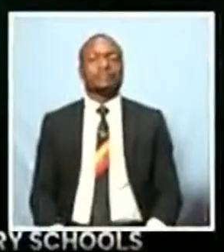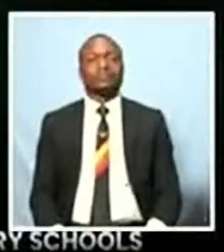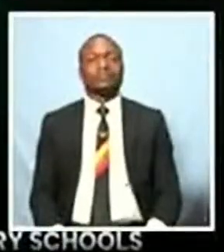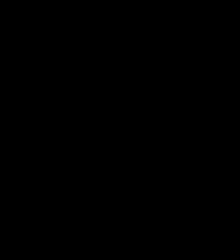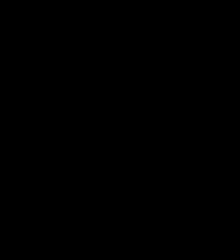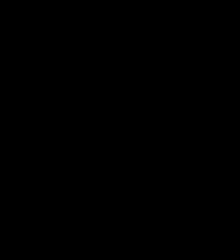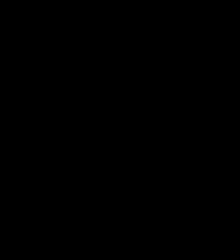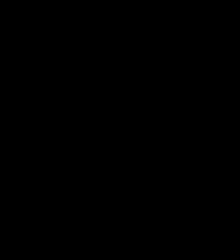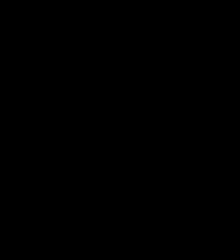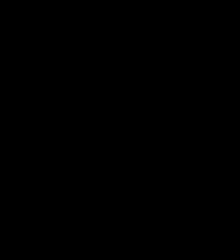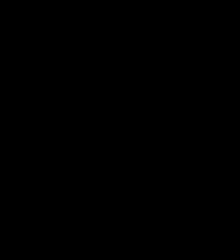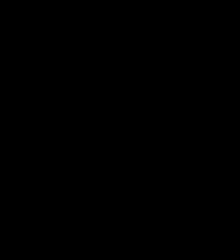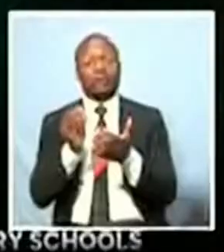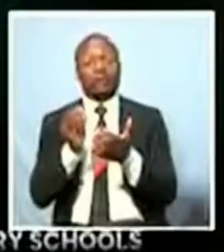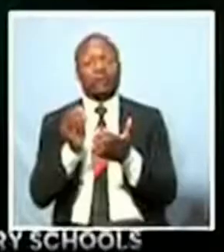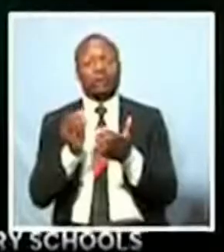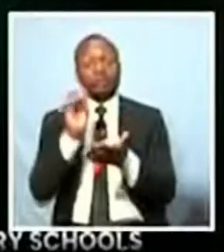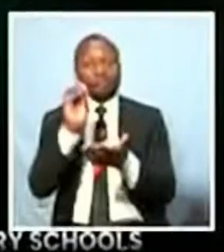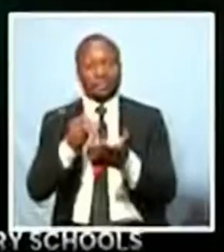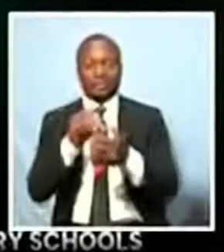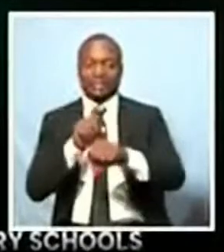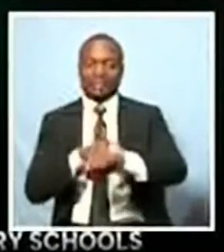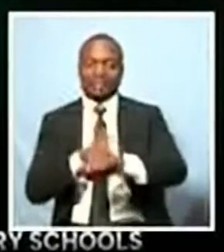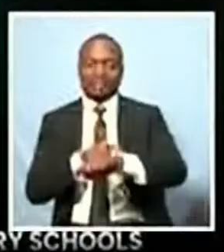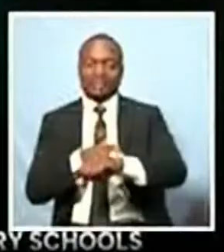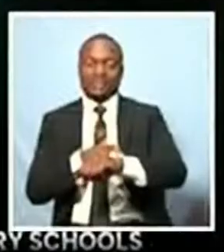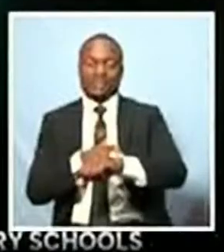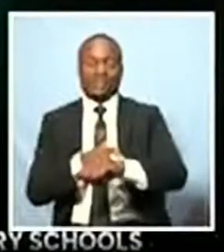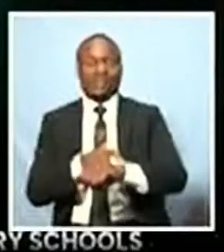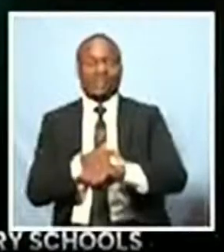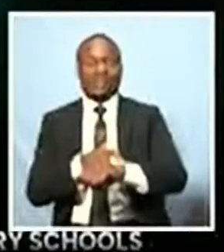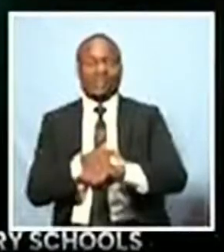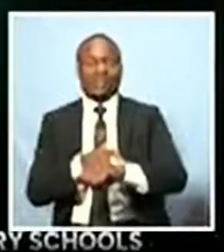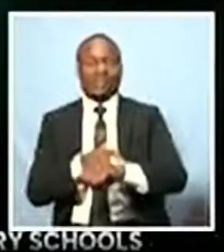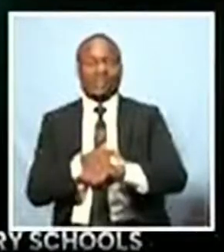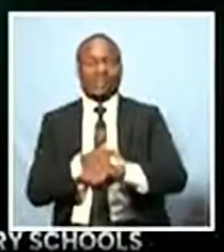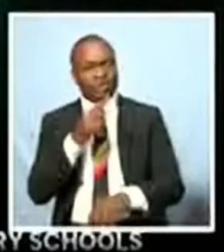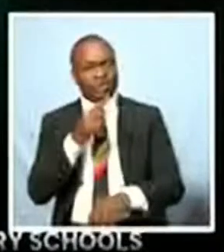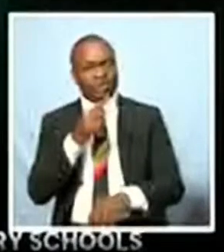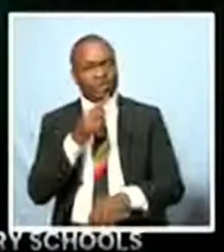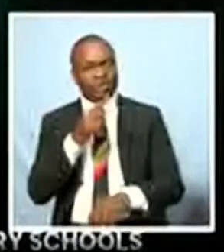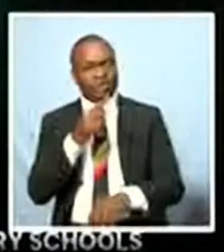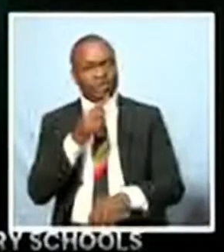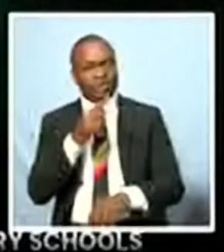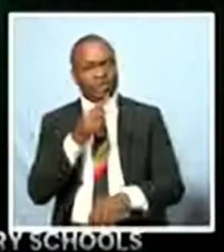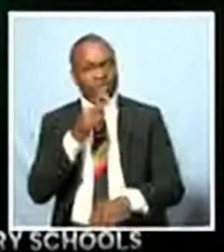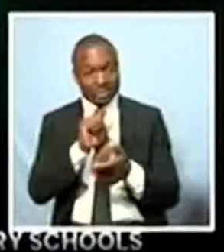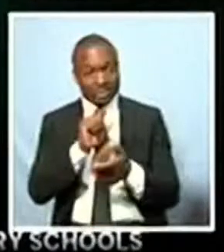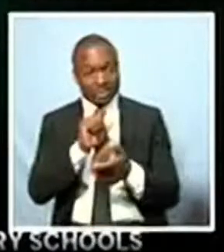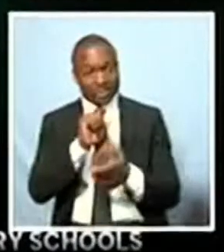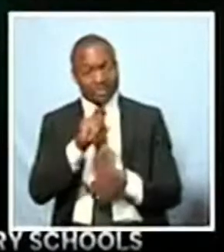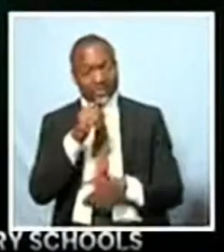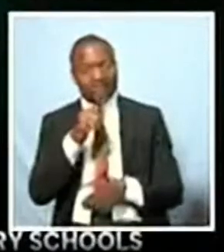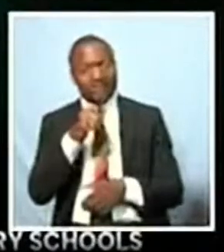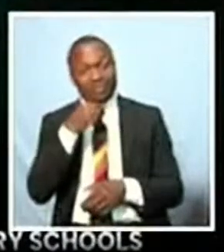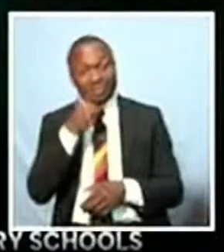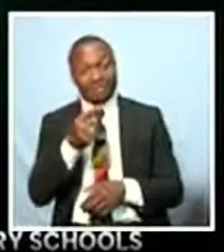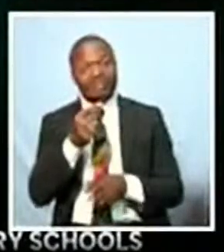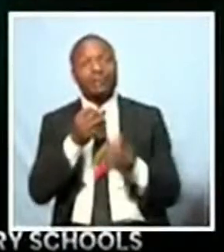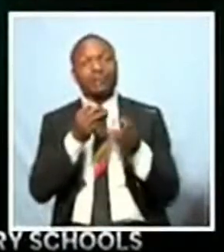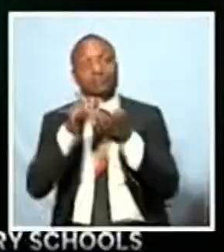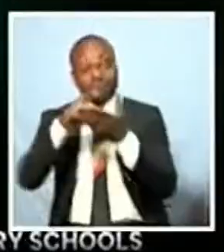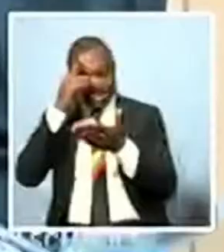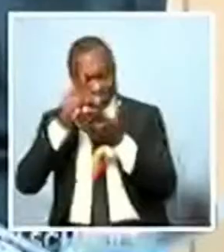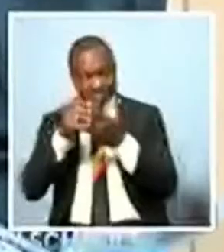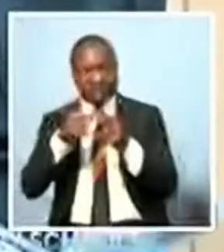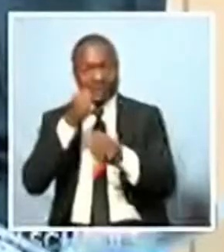mic. We're running out of time. You see, you said main learners in grade 6 are found to